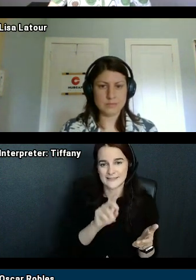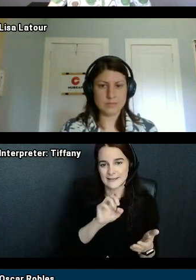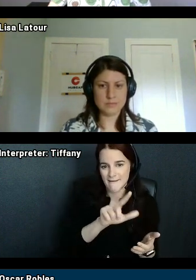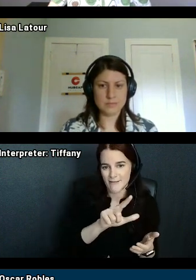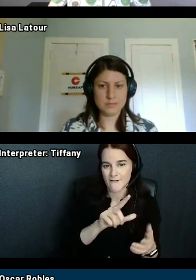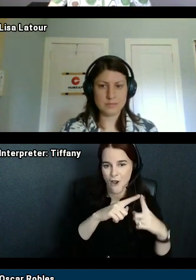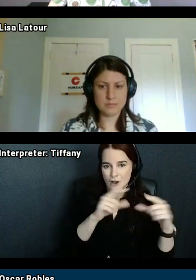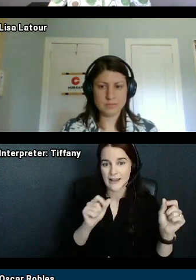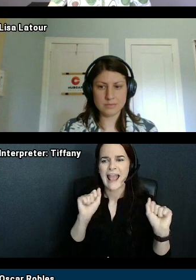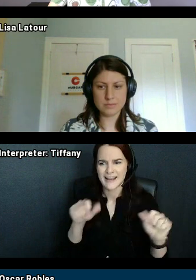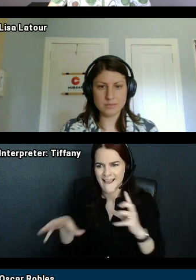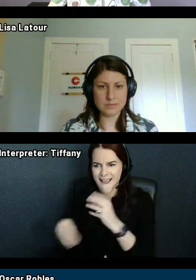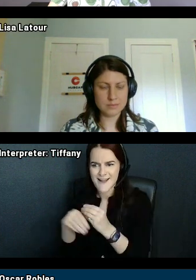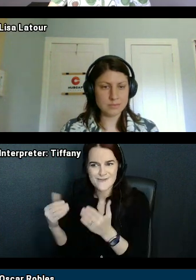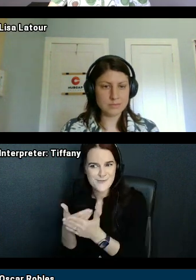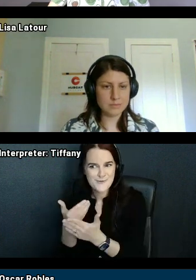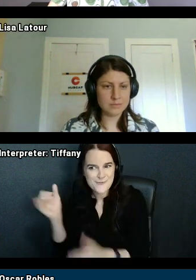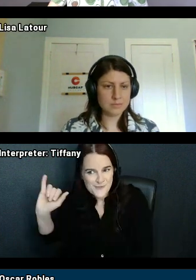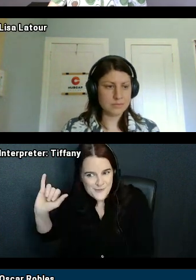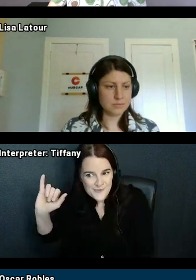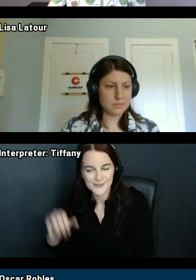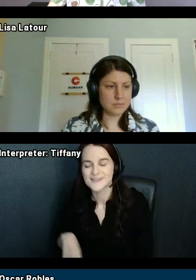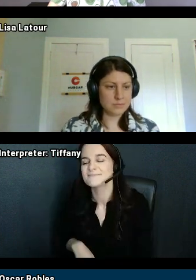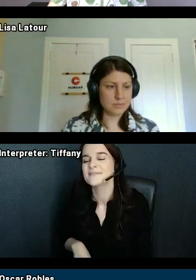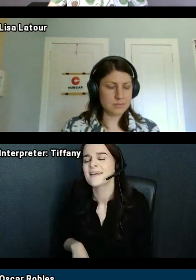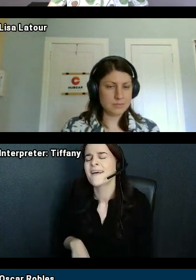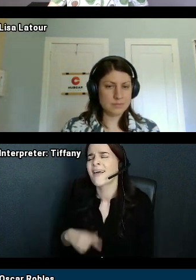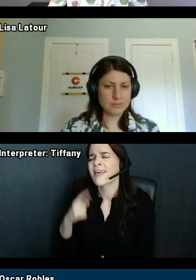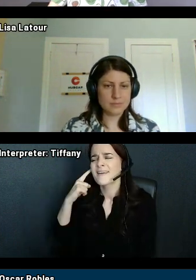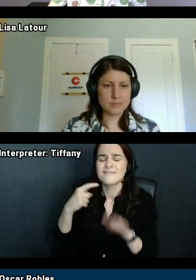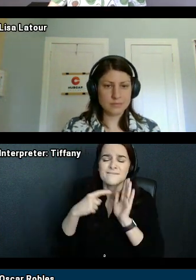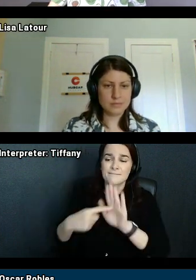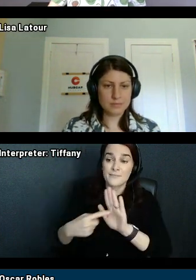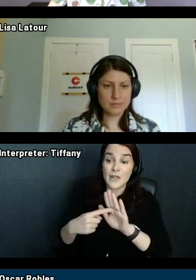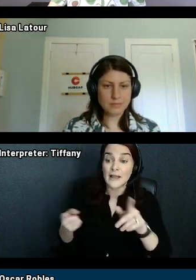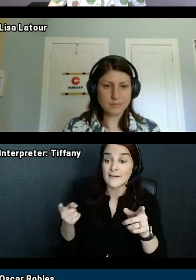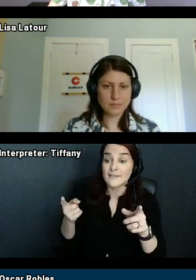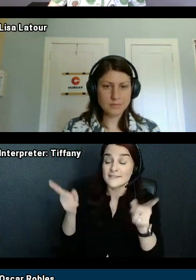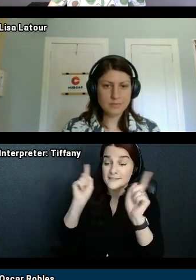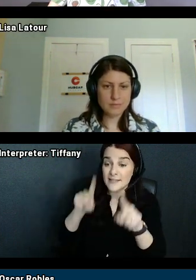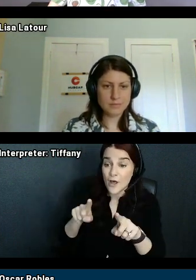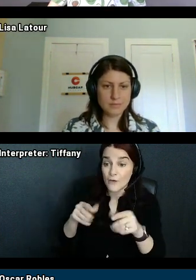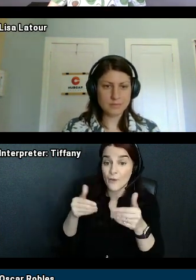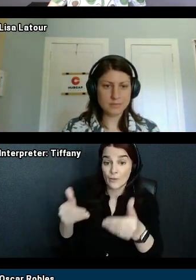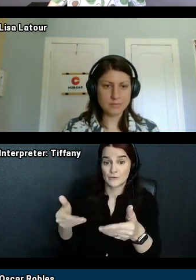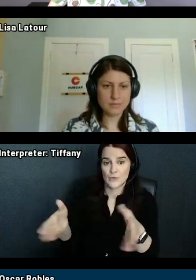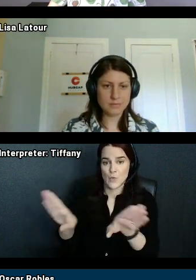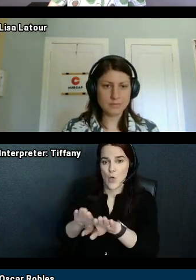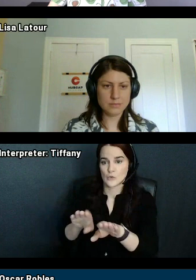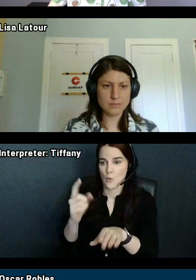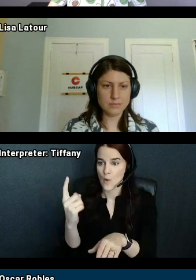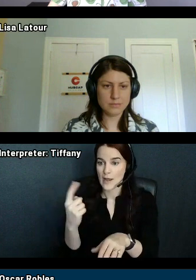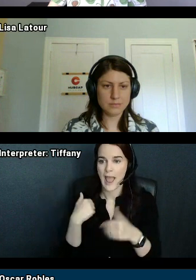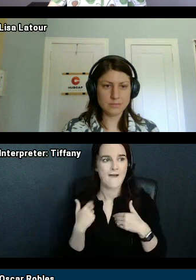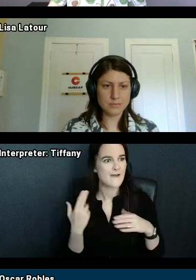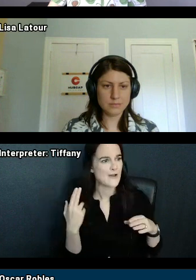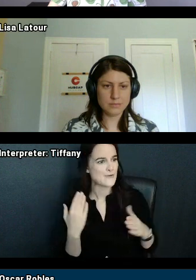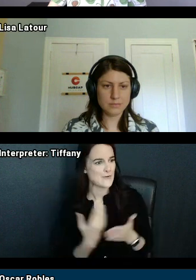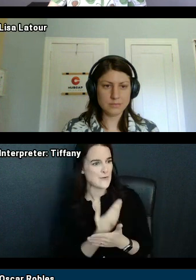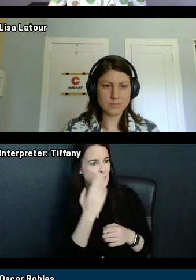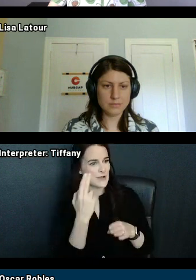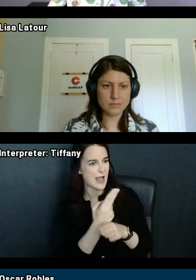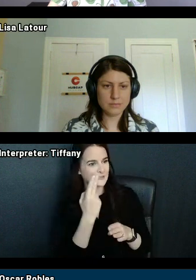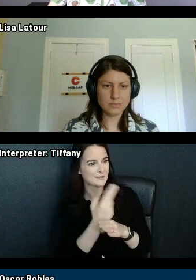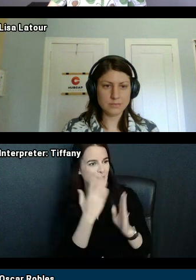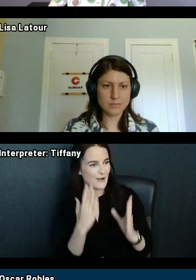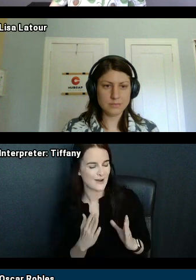ones. So let's say that when a deal goes to closed won, that means we have a new customer on board. And so